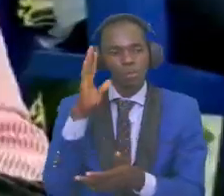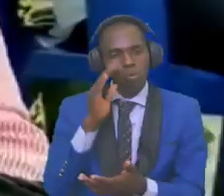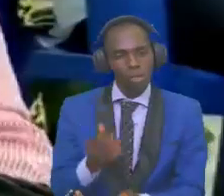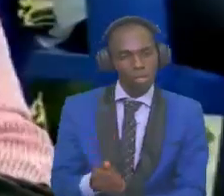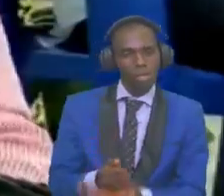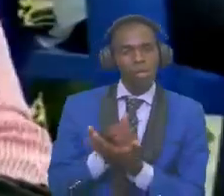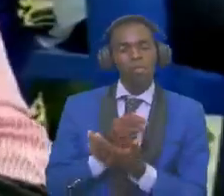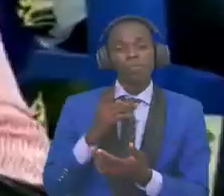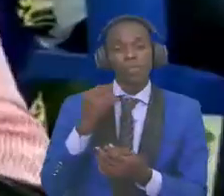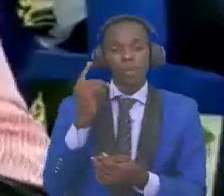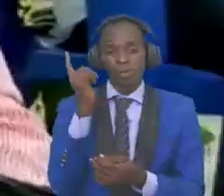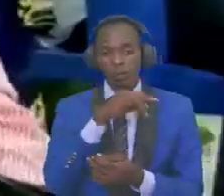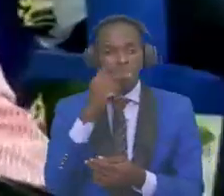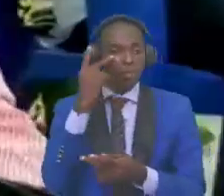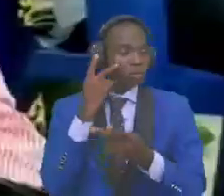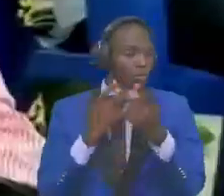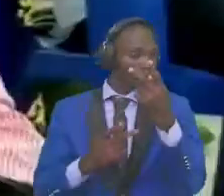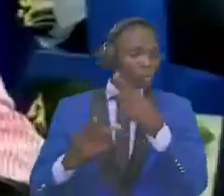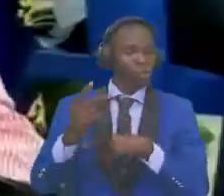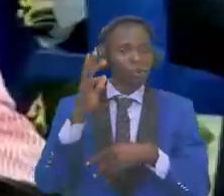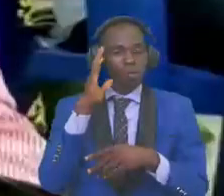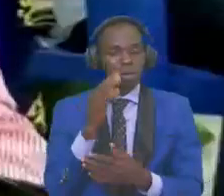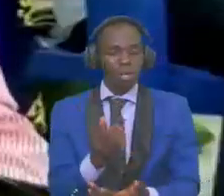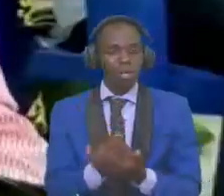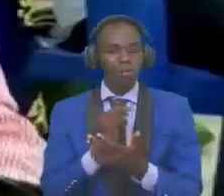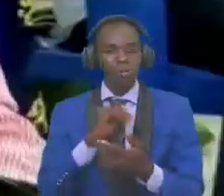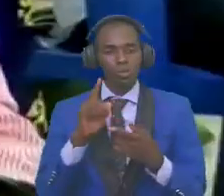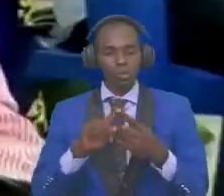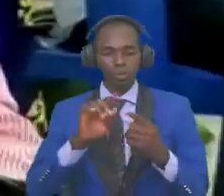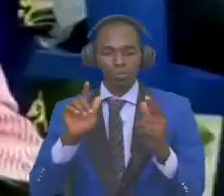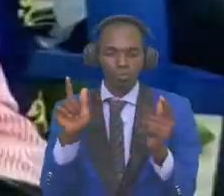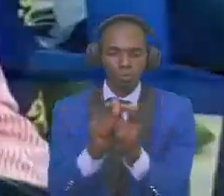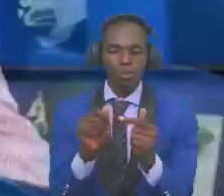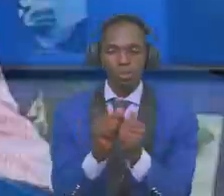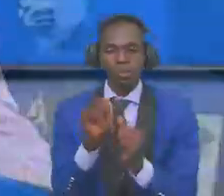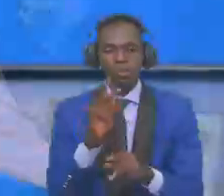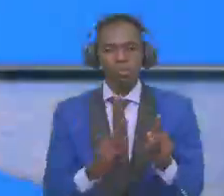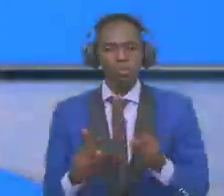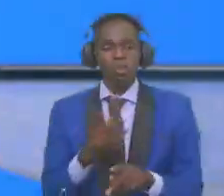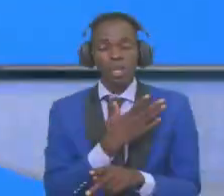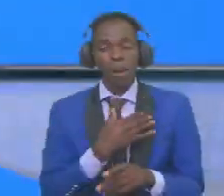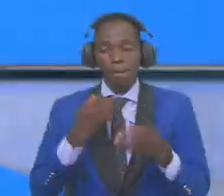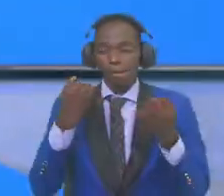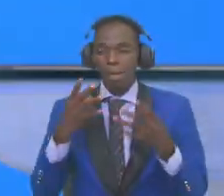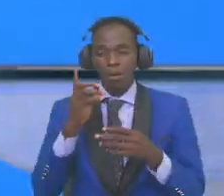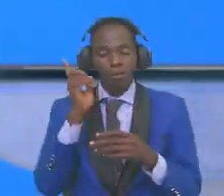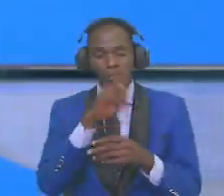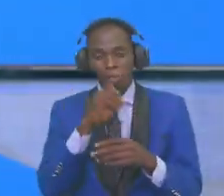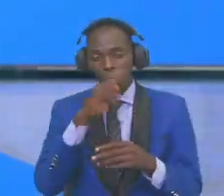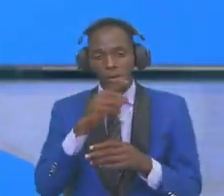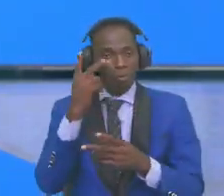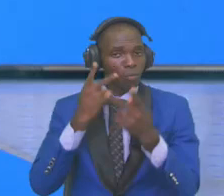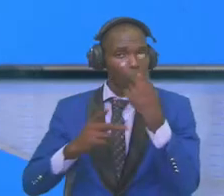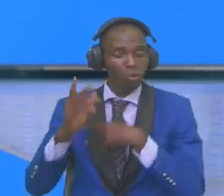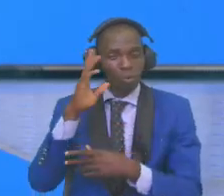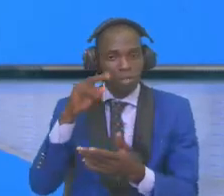false prophet will help us to get to the people. And many false prophets shall rise and shall